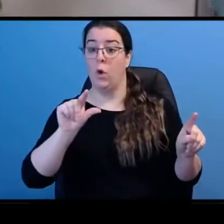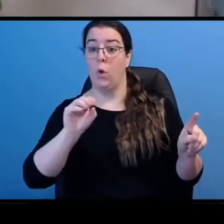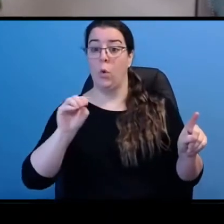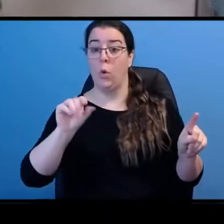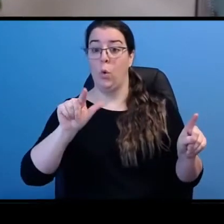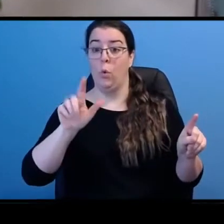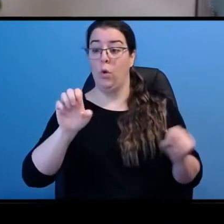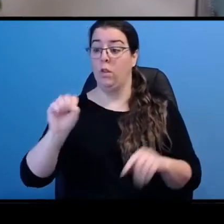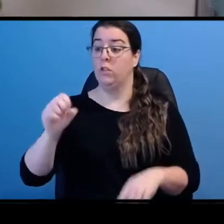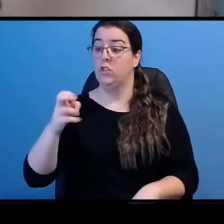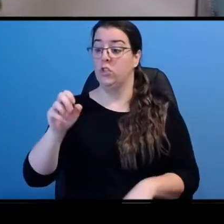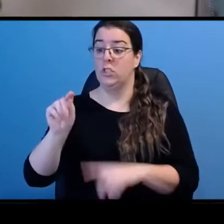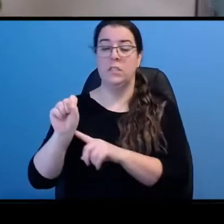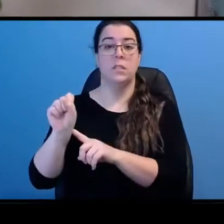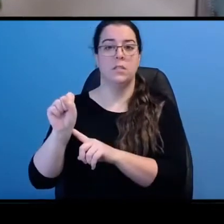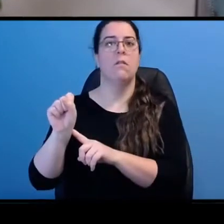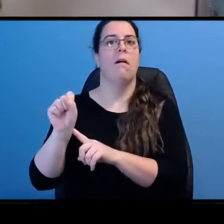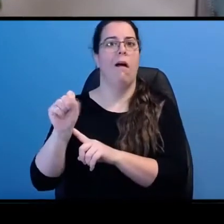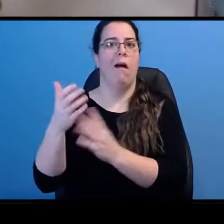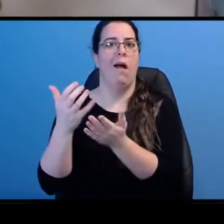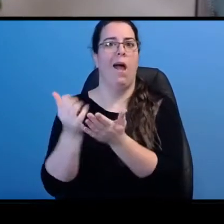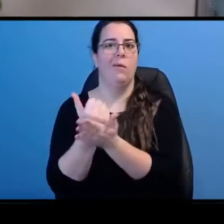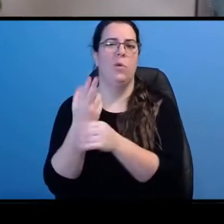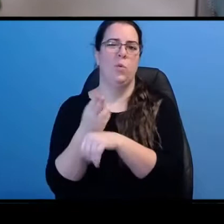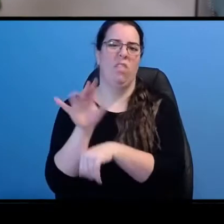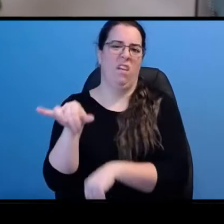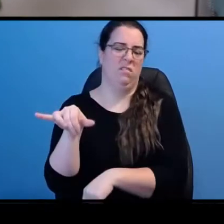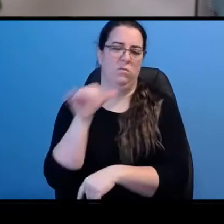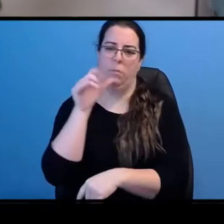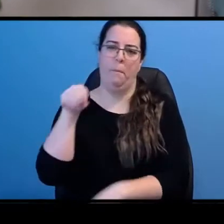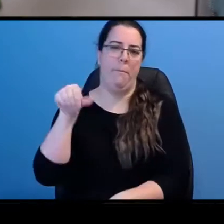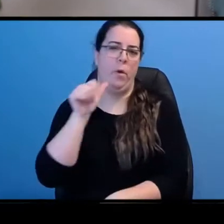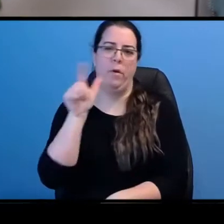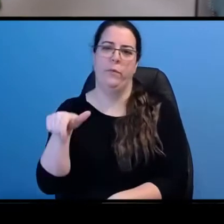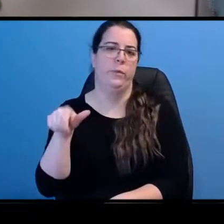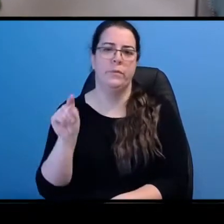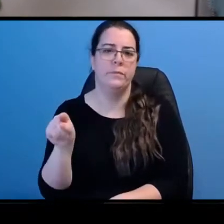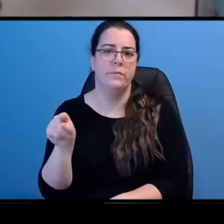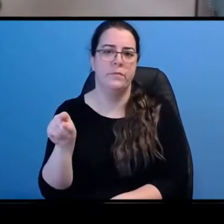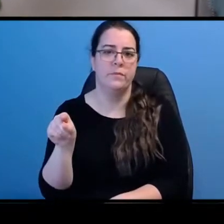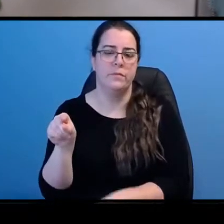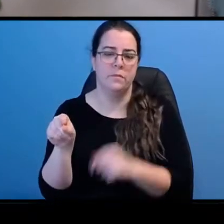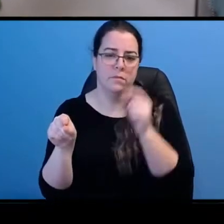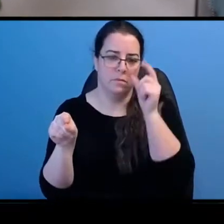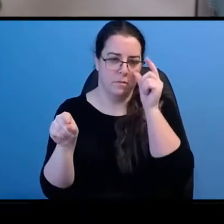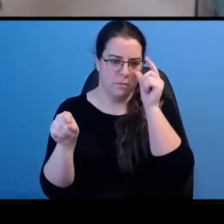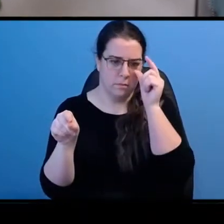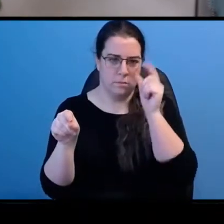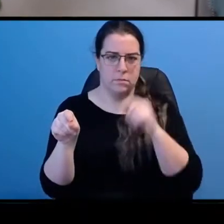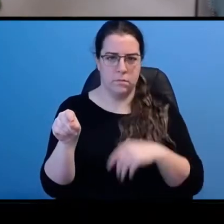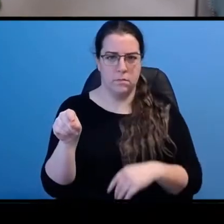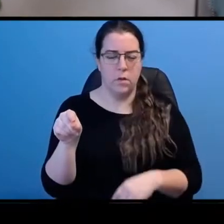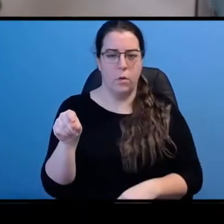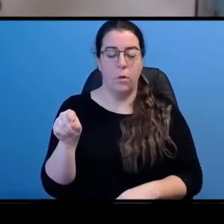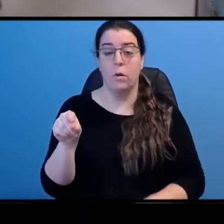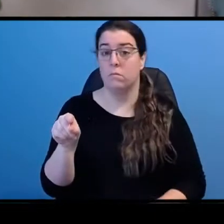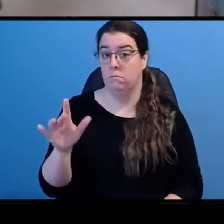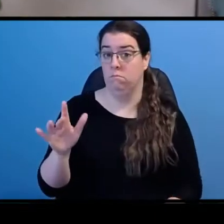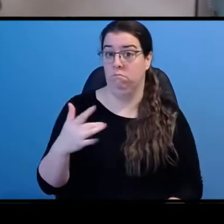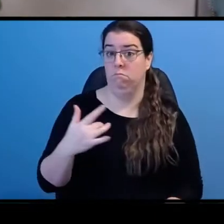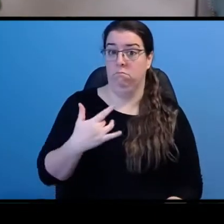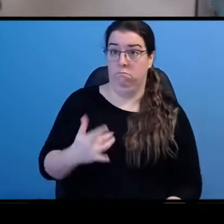even, we were talking about formatting earlier in specific formats that grants want. So if this